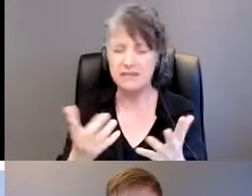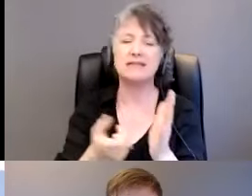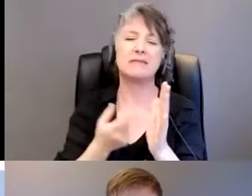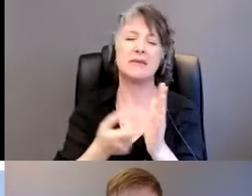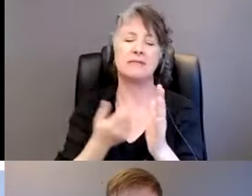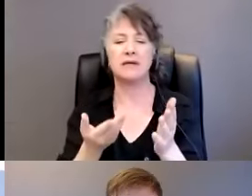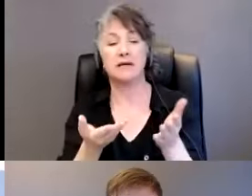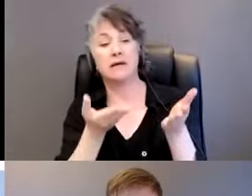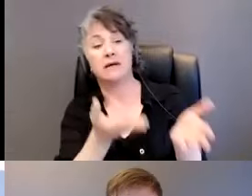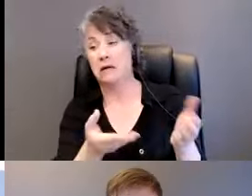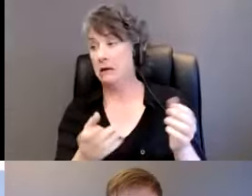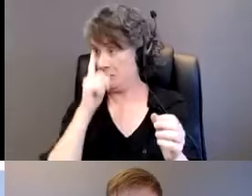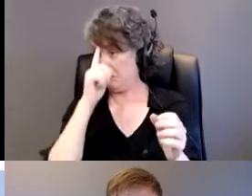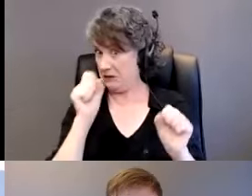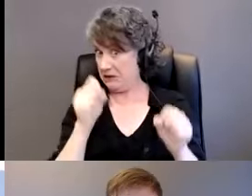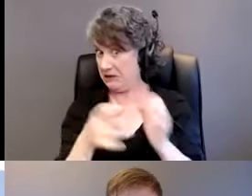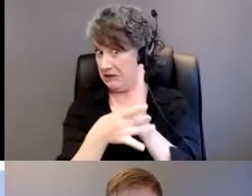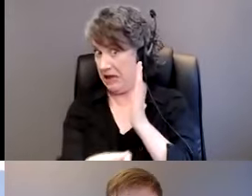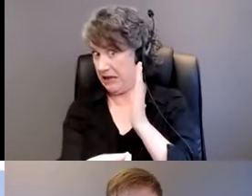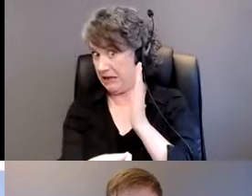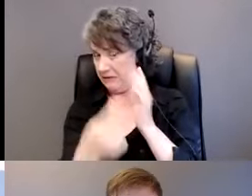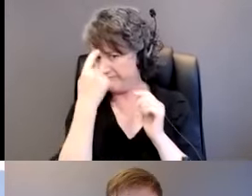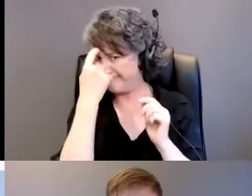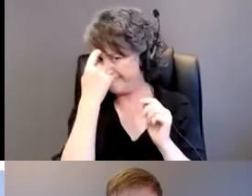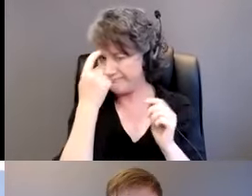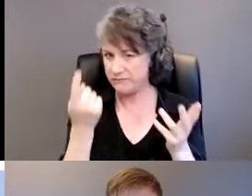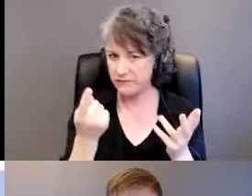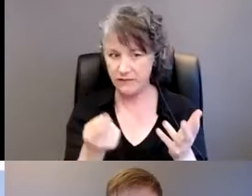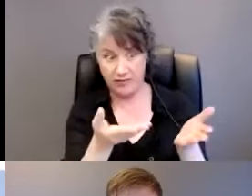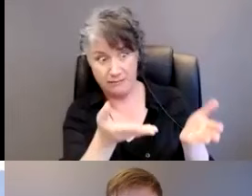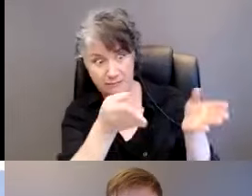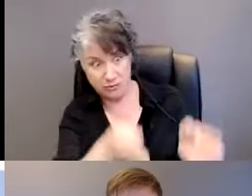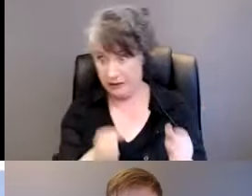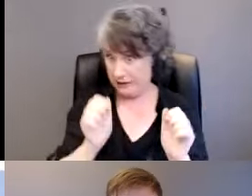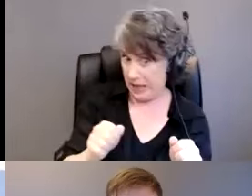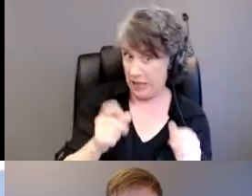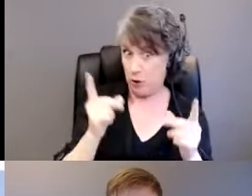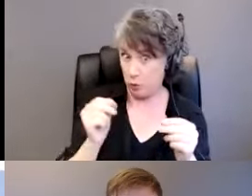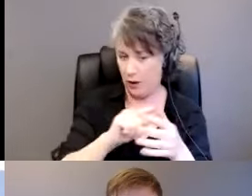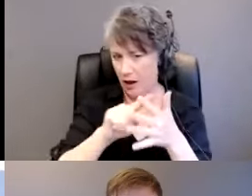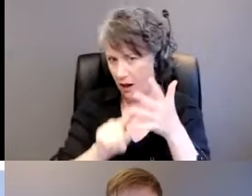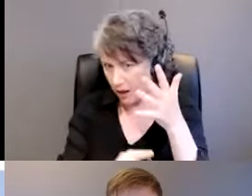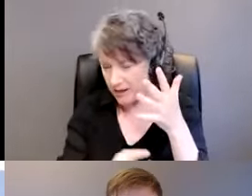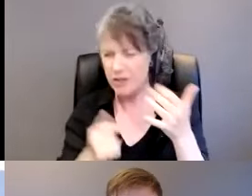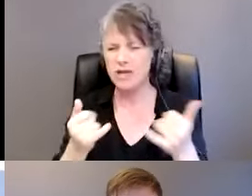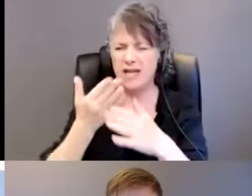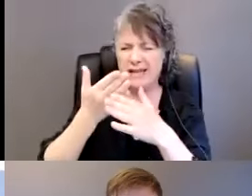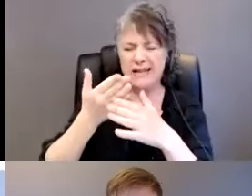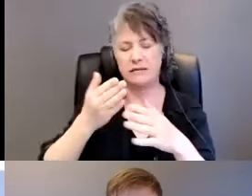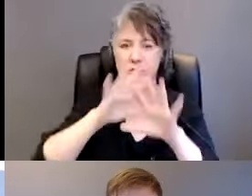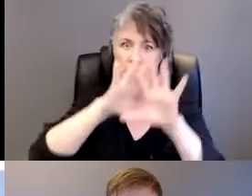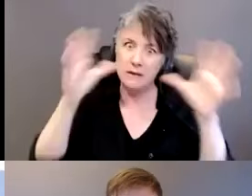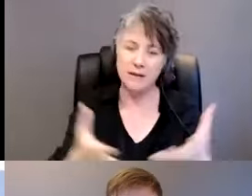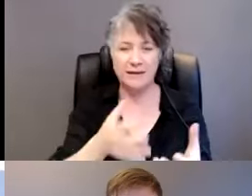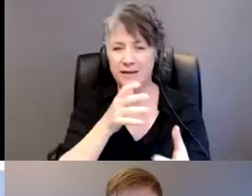patient capable, right? That's a common question. Is this person capable? And I think we'll break that down today to that there really isn't this global idea of